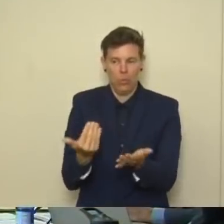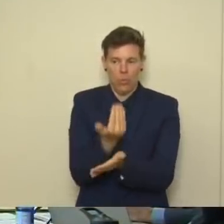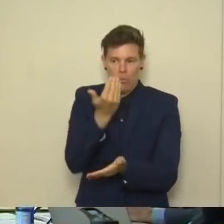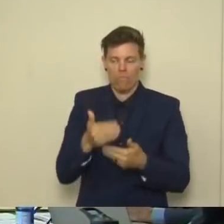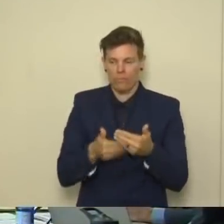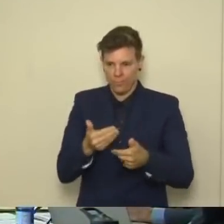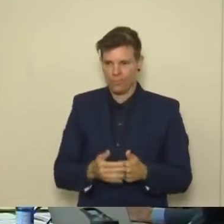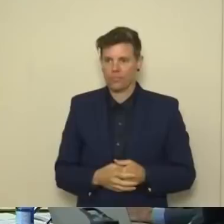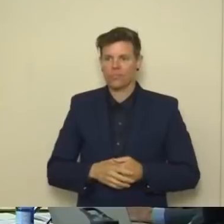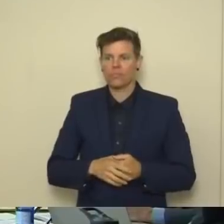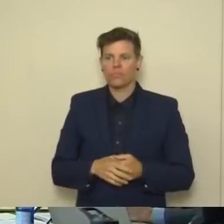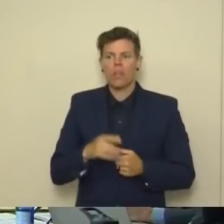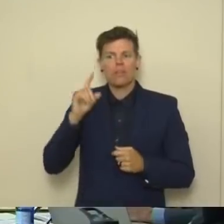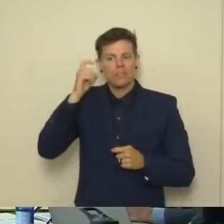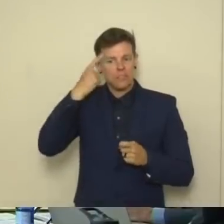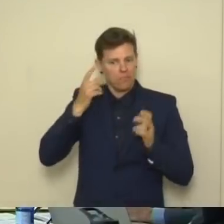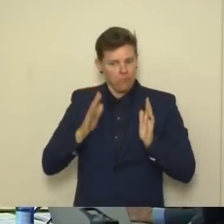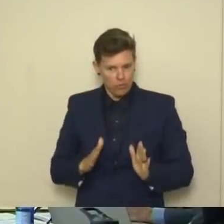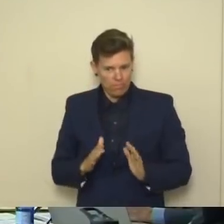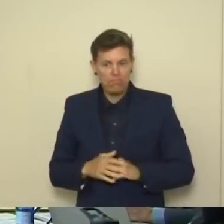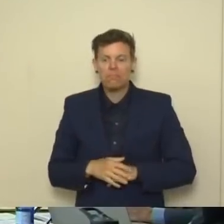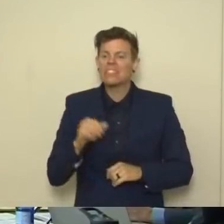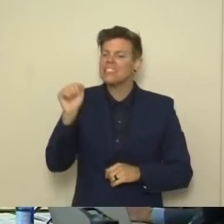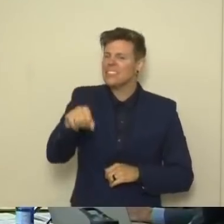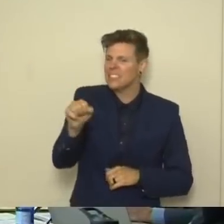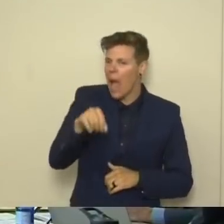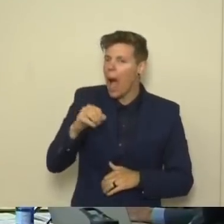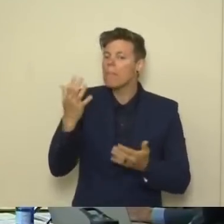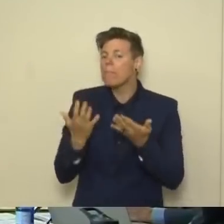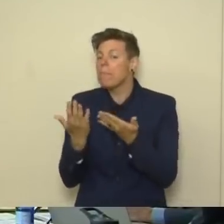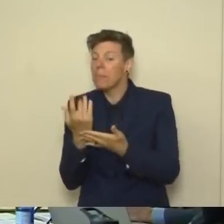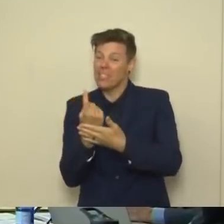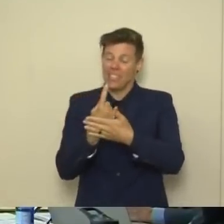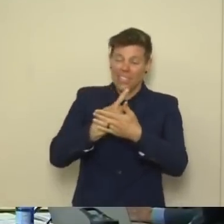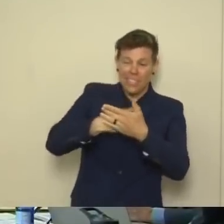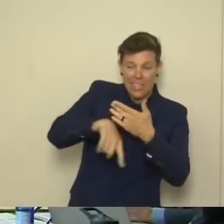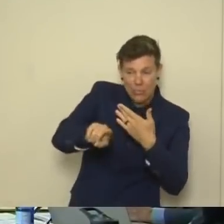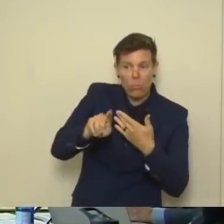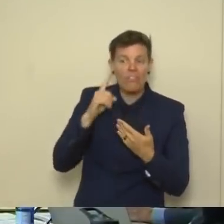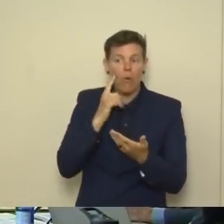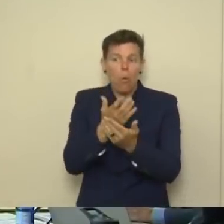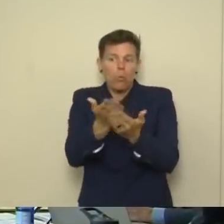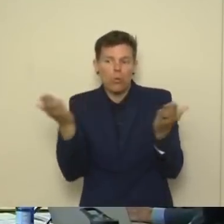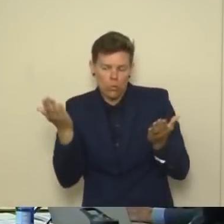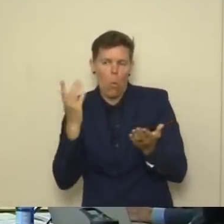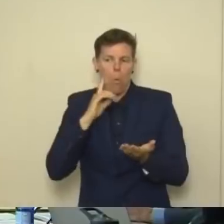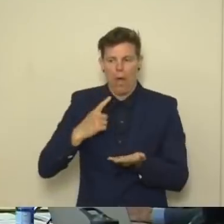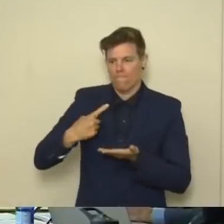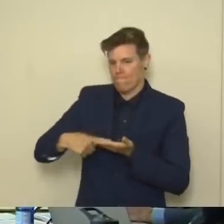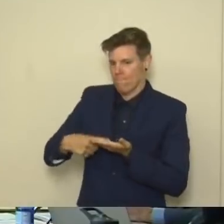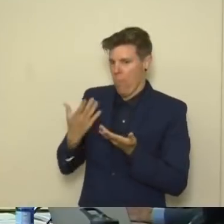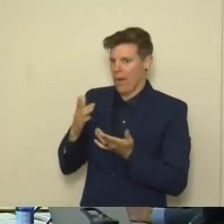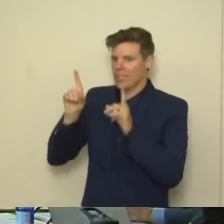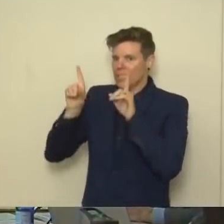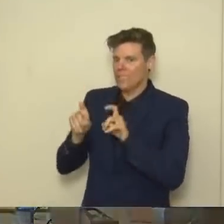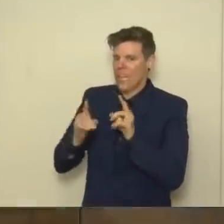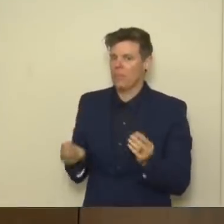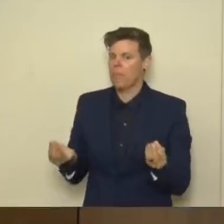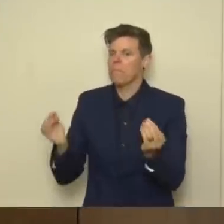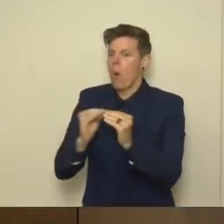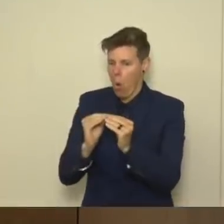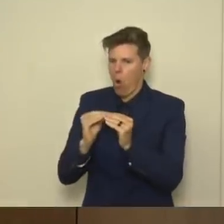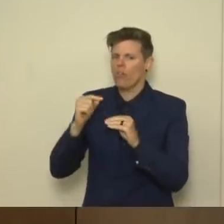for viewers, even as early as next week, is really talk. Testing is a very complex,